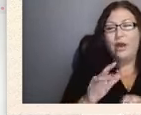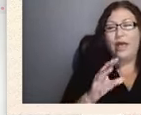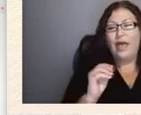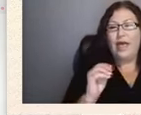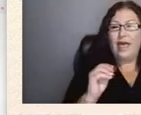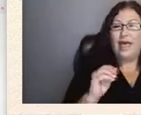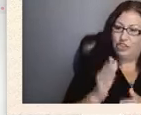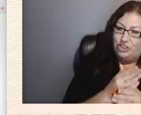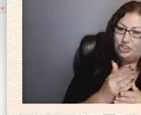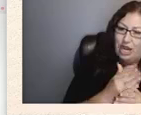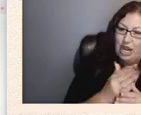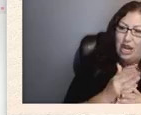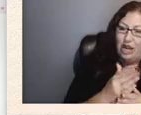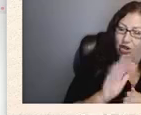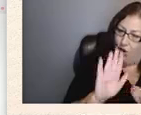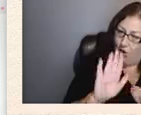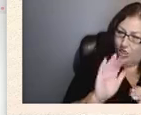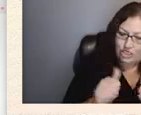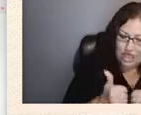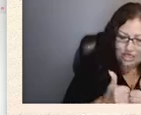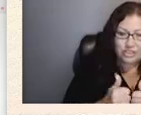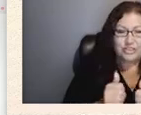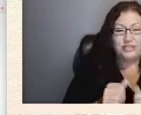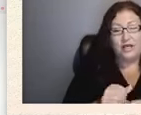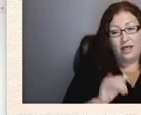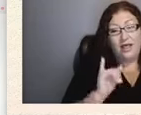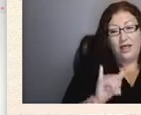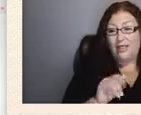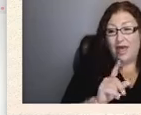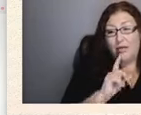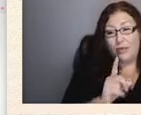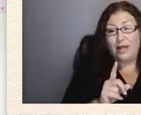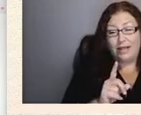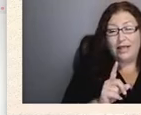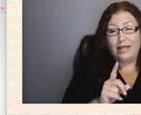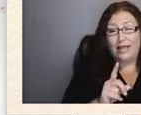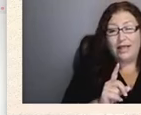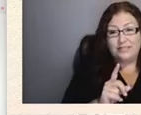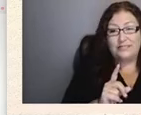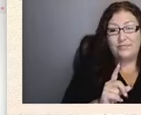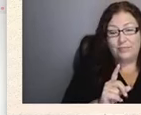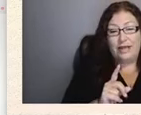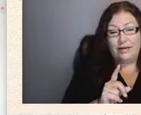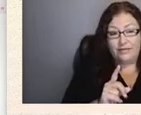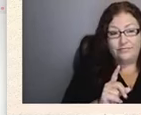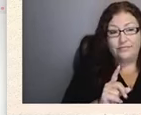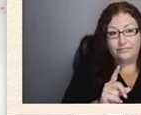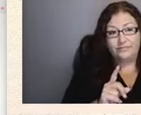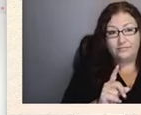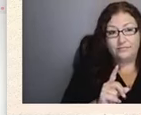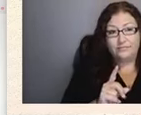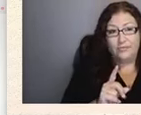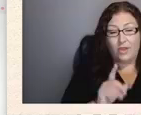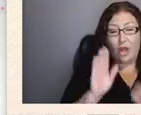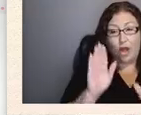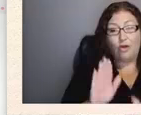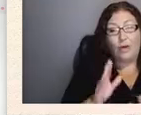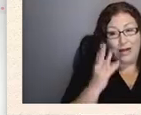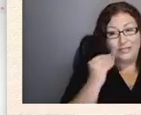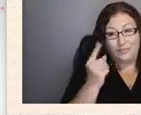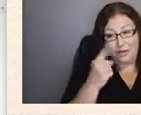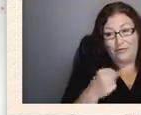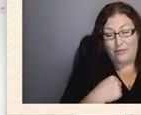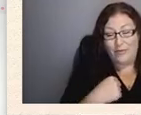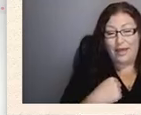share challenges with has certainly been a great experience for me as